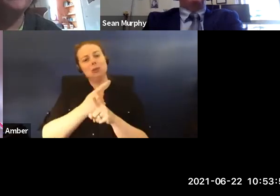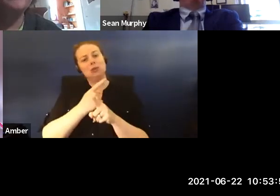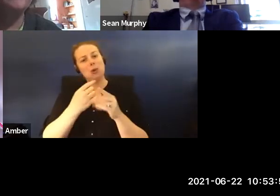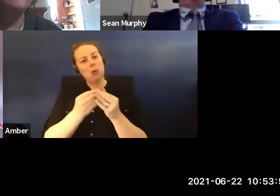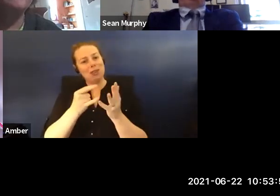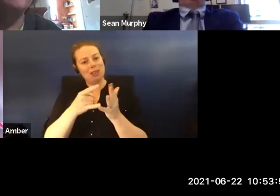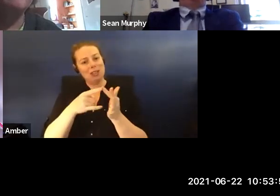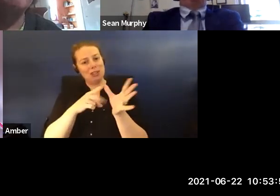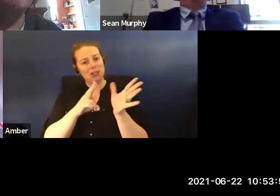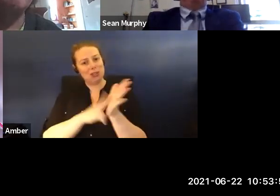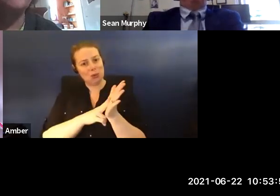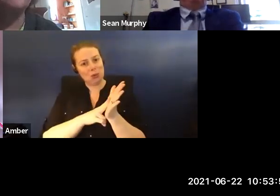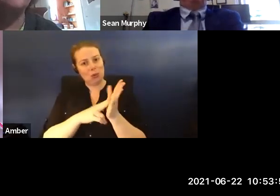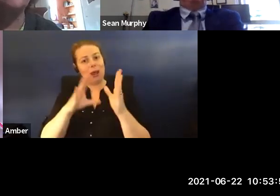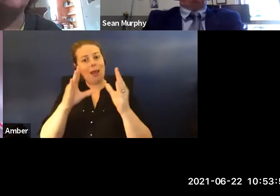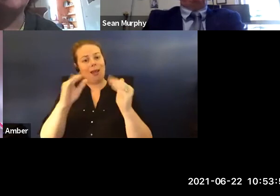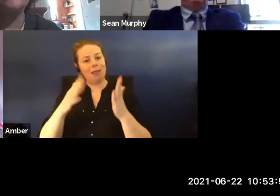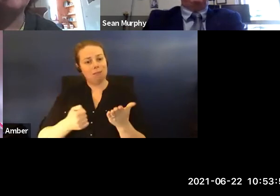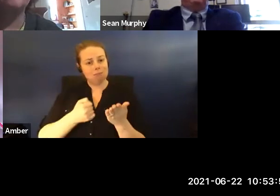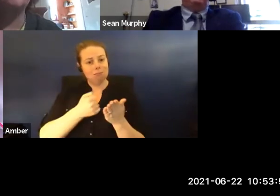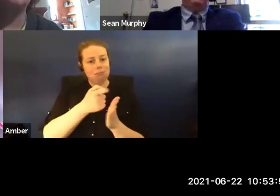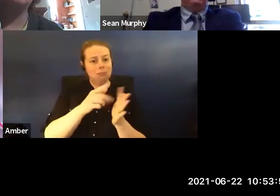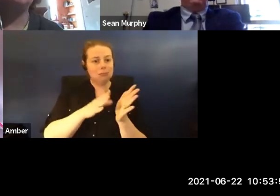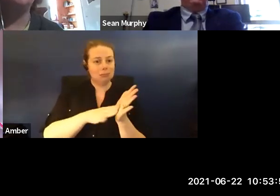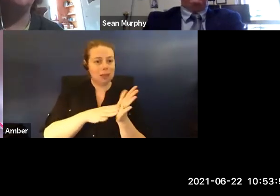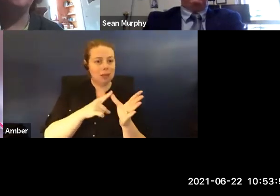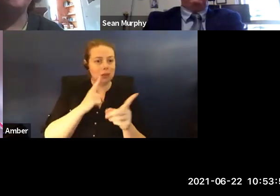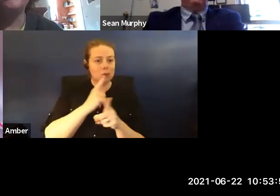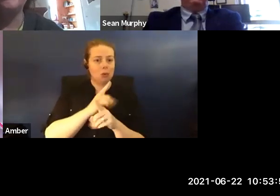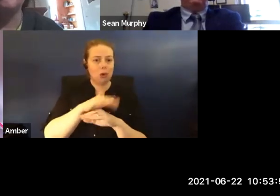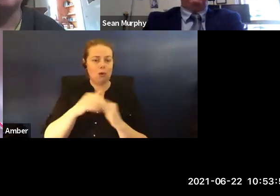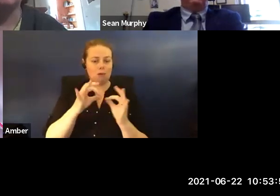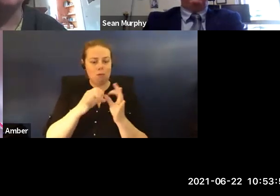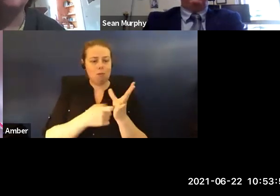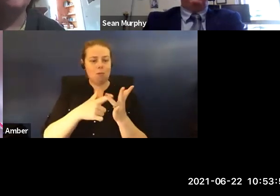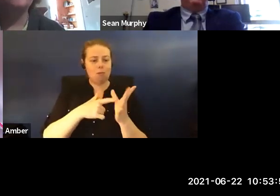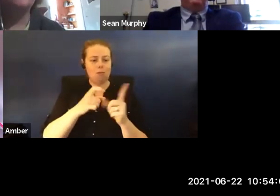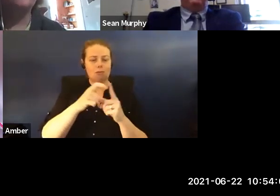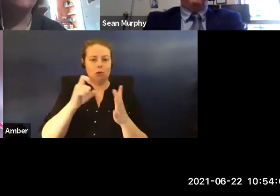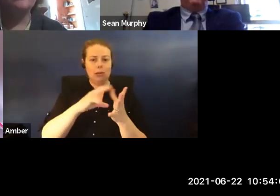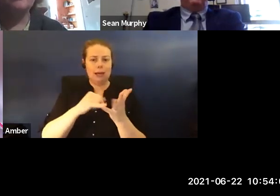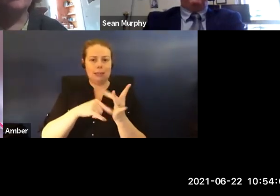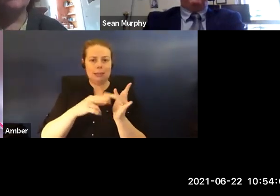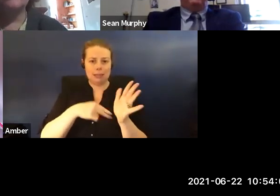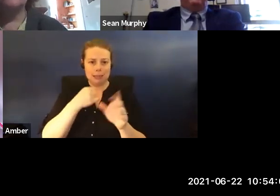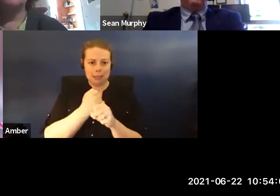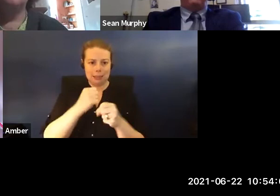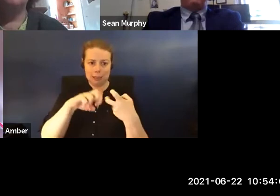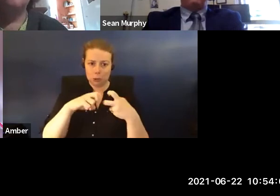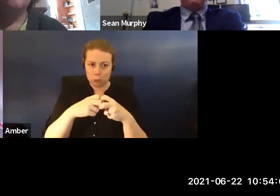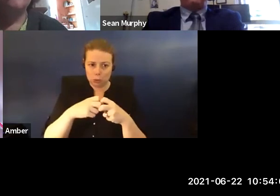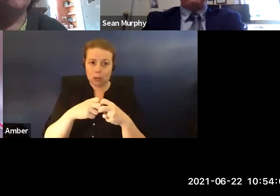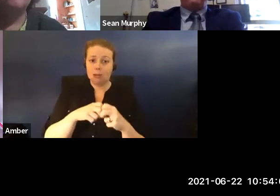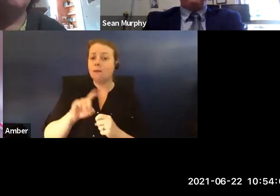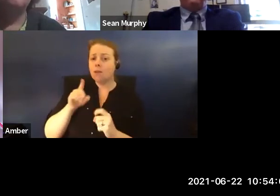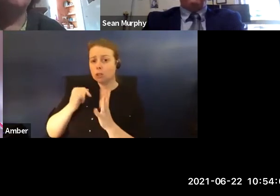before handing over to Emma to talk about broadcasting and audio visual services. So Sean,